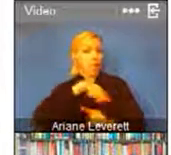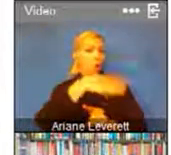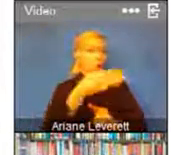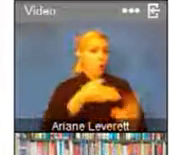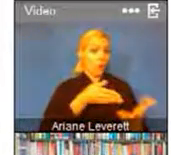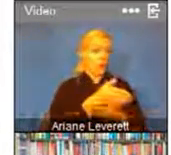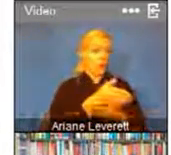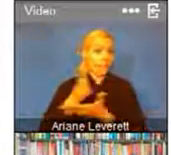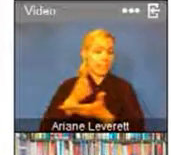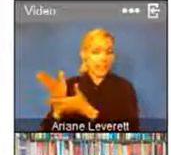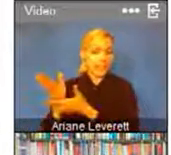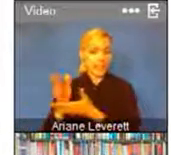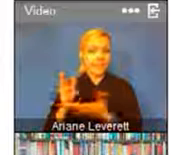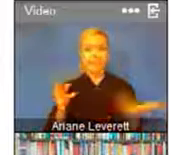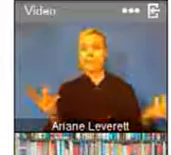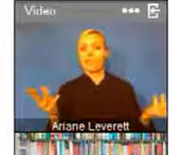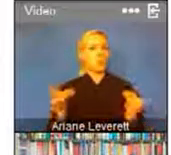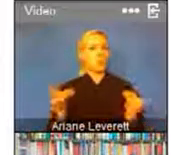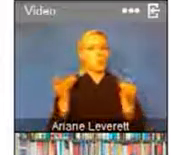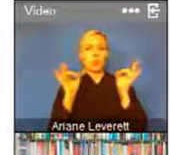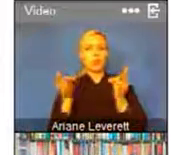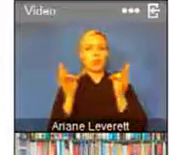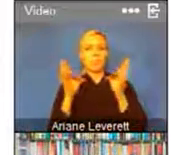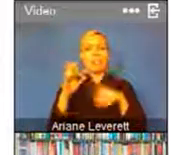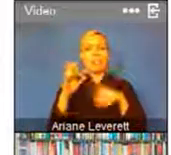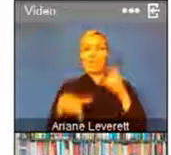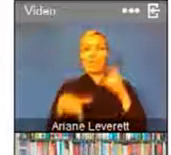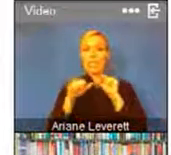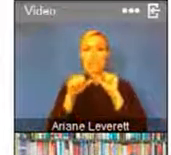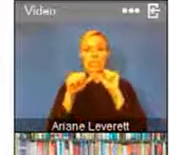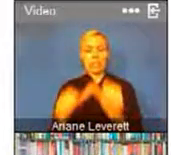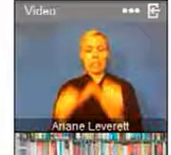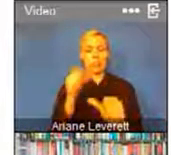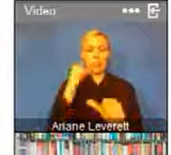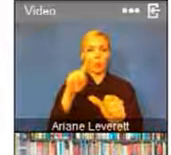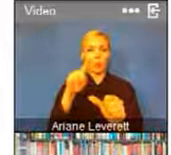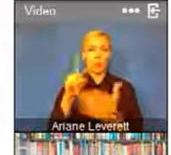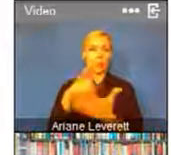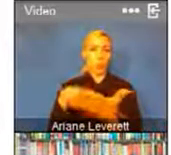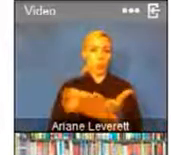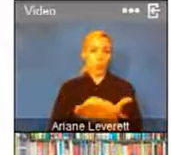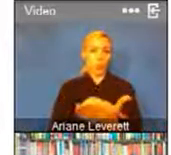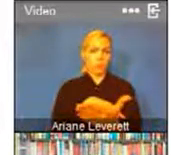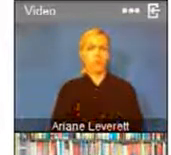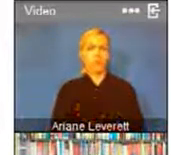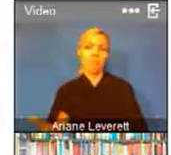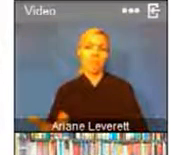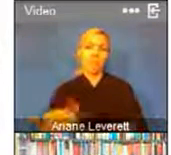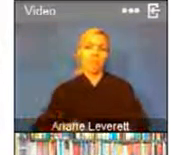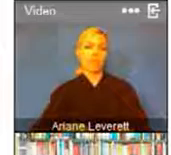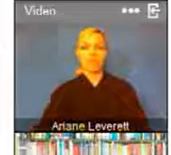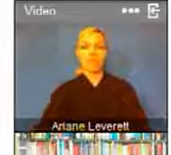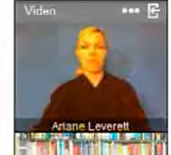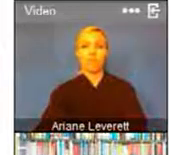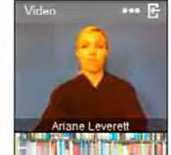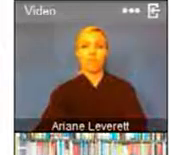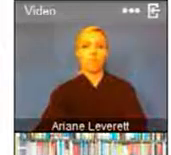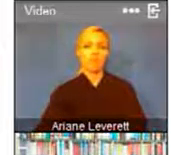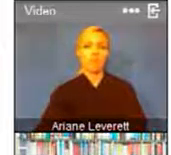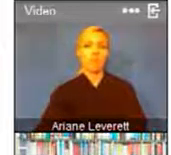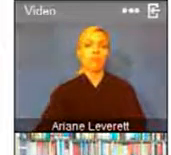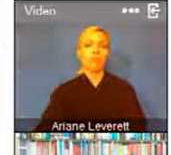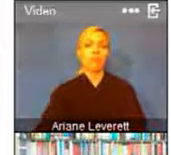world's population. The neglect of these children's rights and the consequent impact on their other rights,